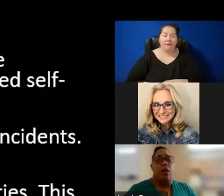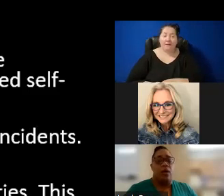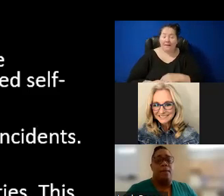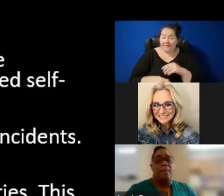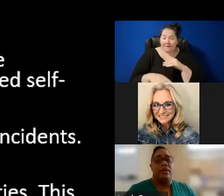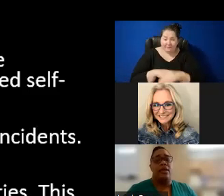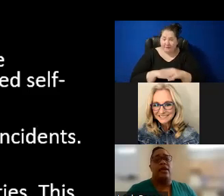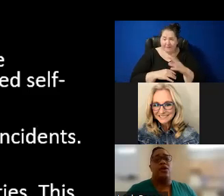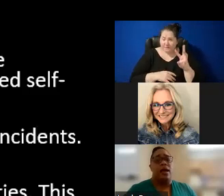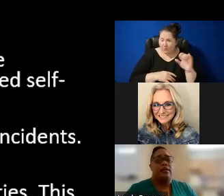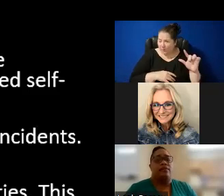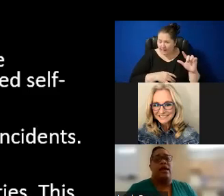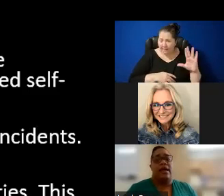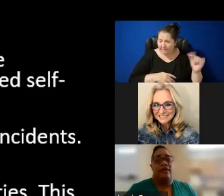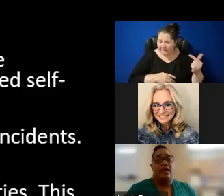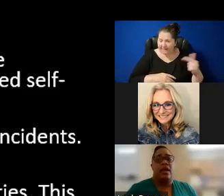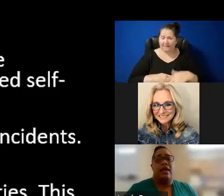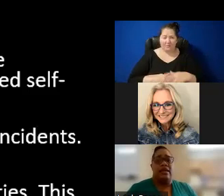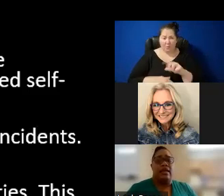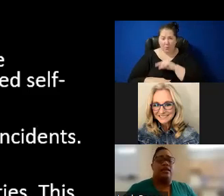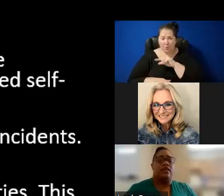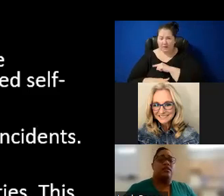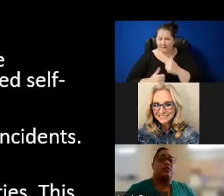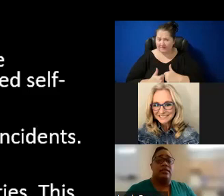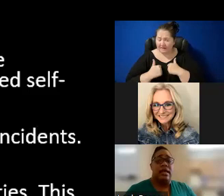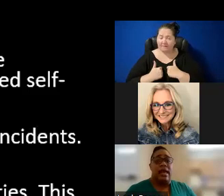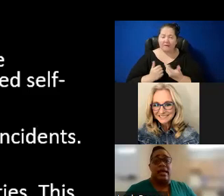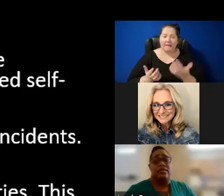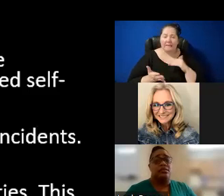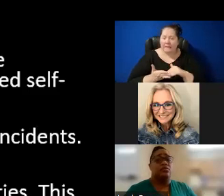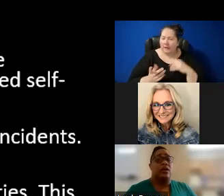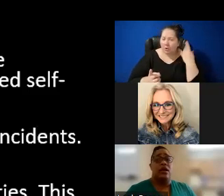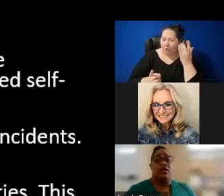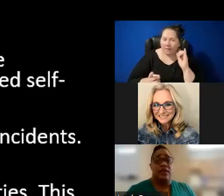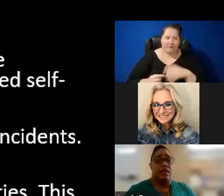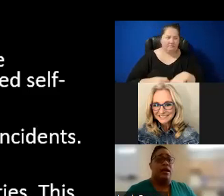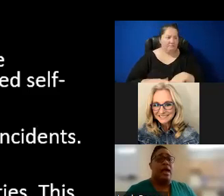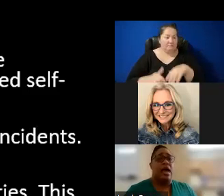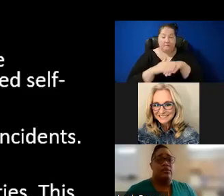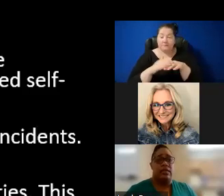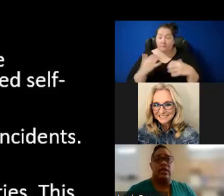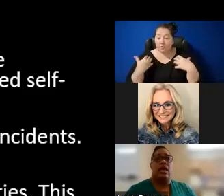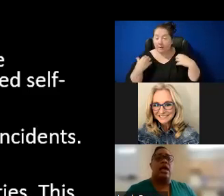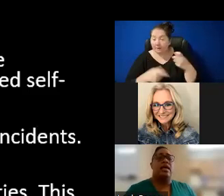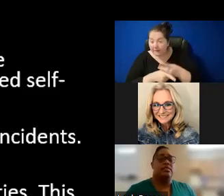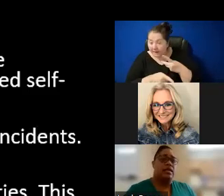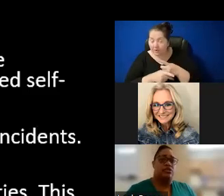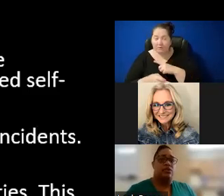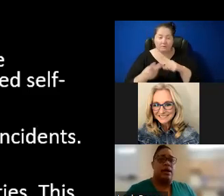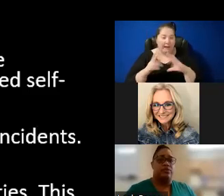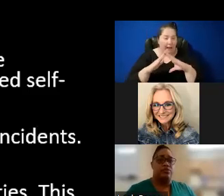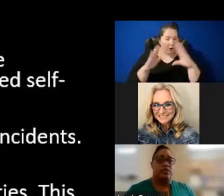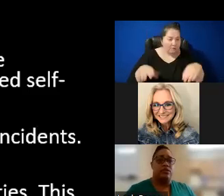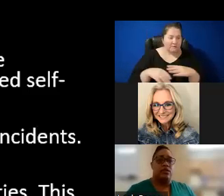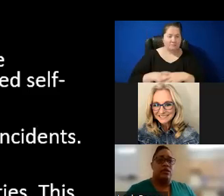overall well-being and quality of life. And again, this can look like access to healthcare, housing,